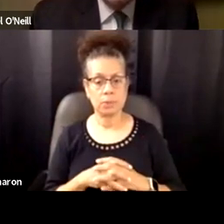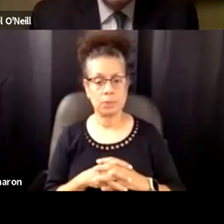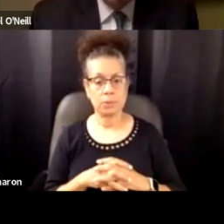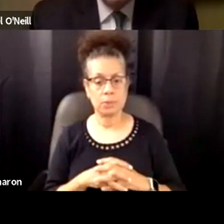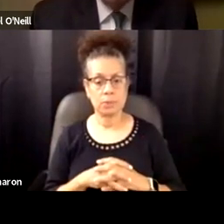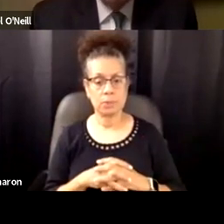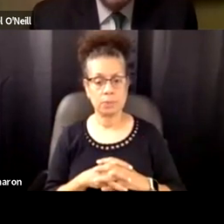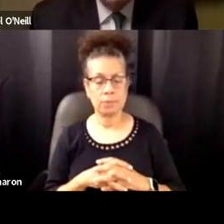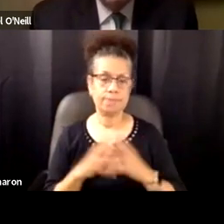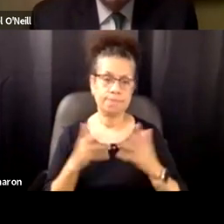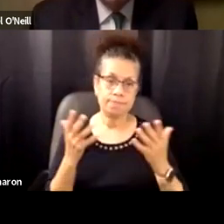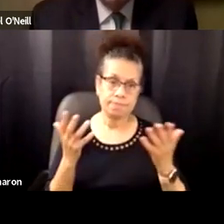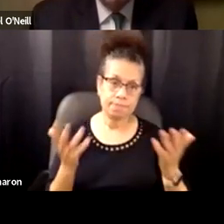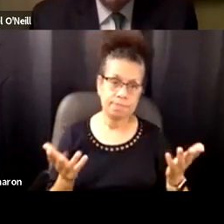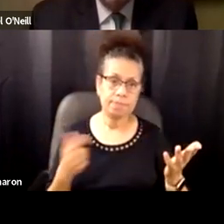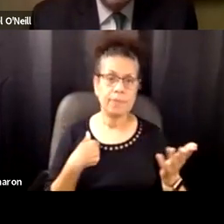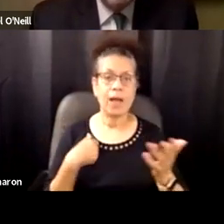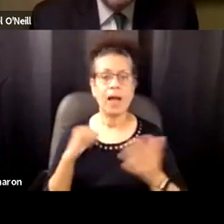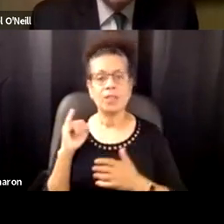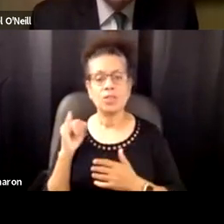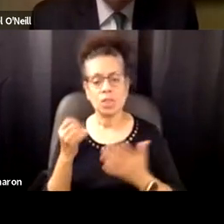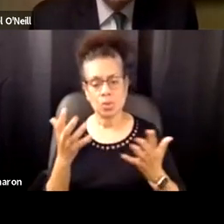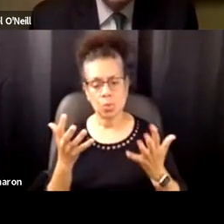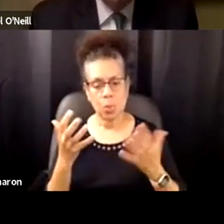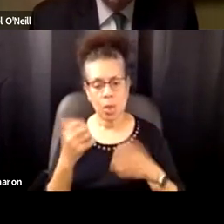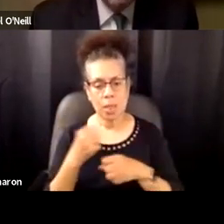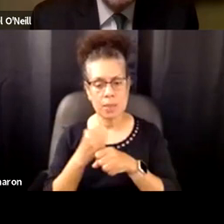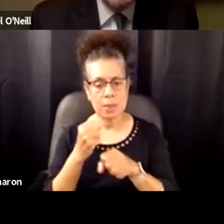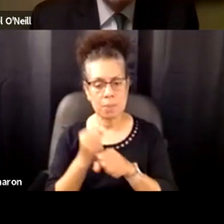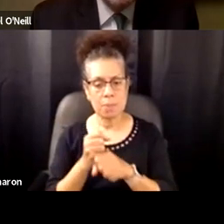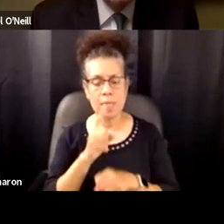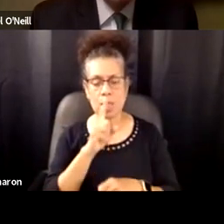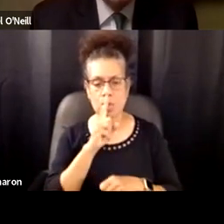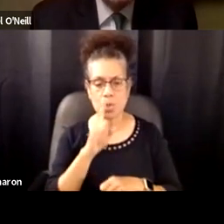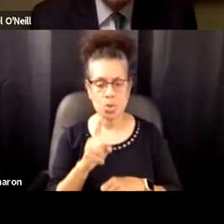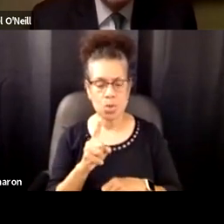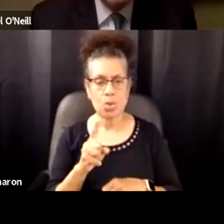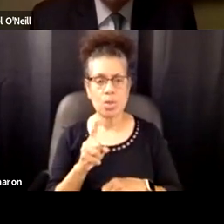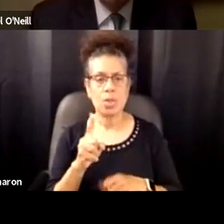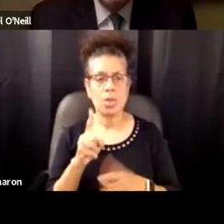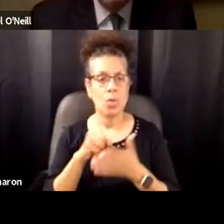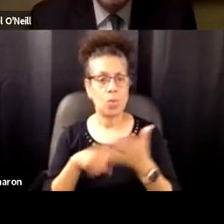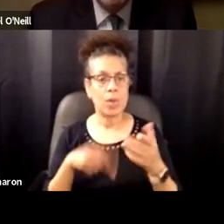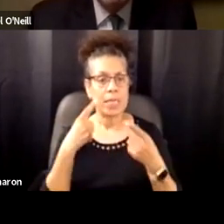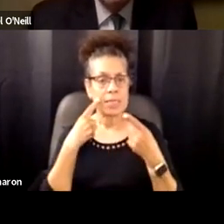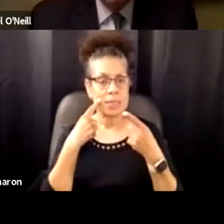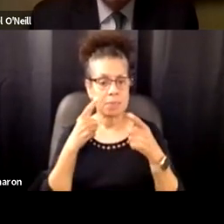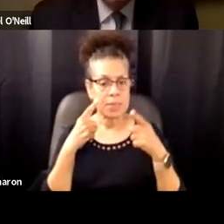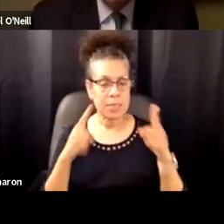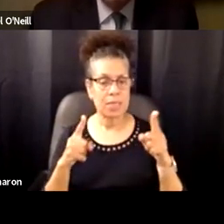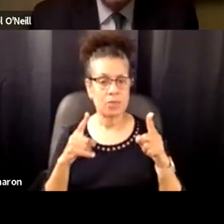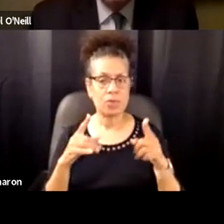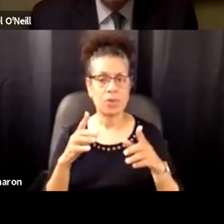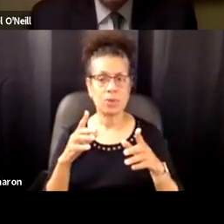i i just want to make sure that we're not deviating from what has been such a successful formula